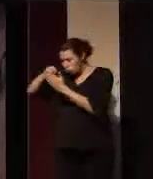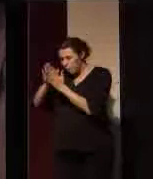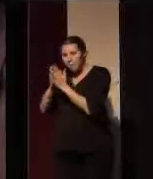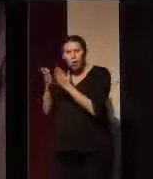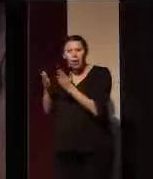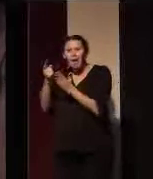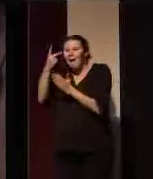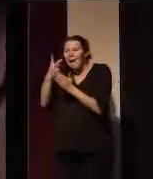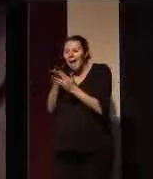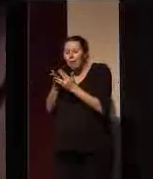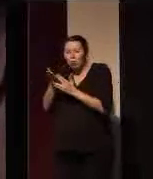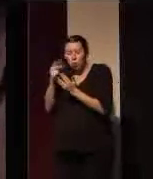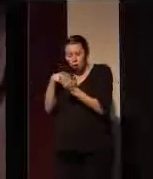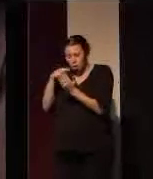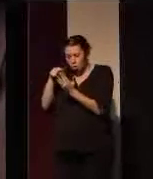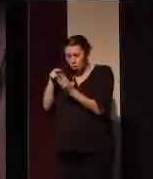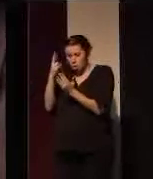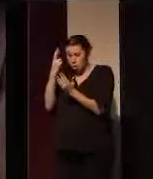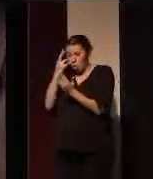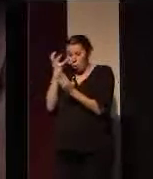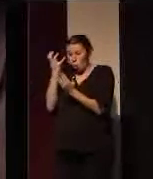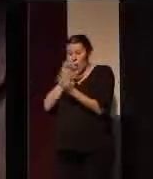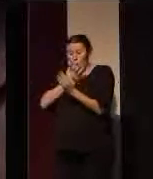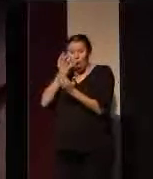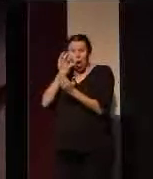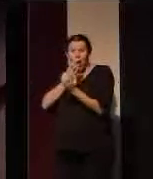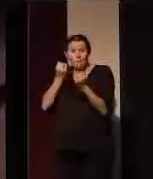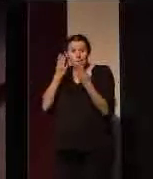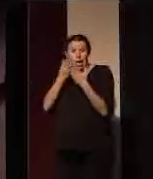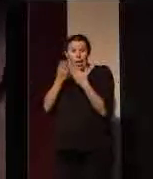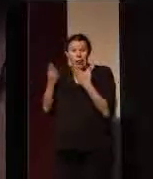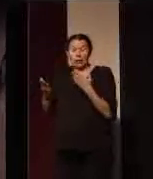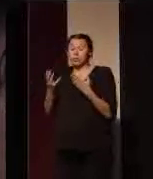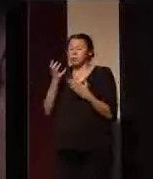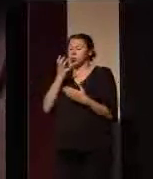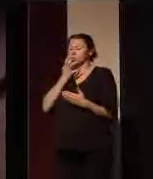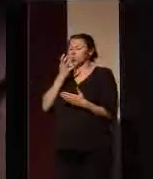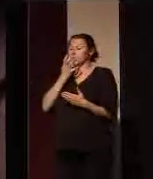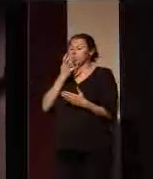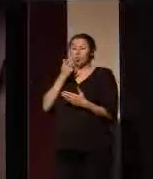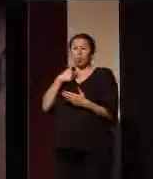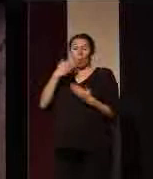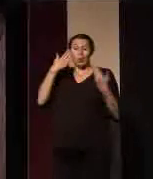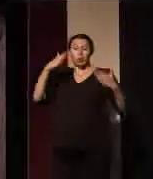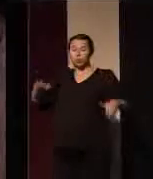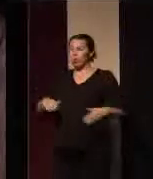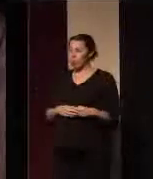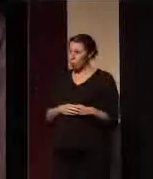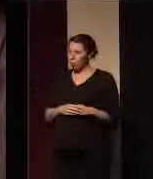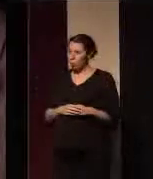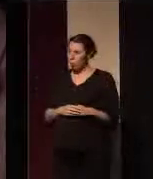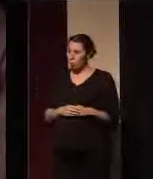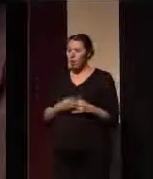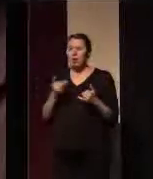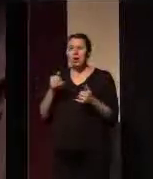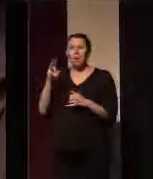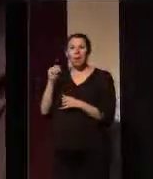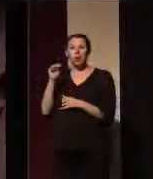in it. But something that really has struck me about this case here with Michael Brown is the grand jury